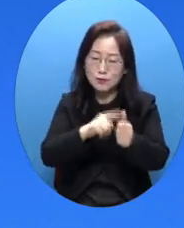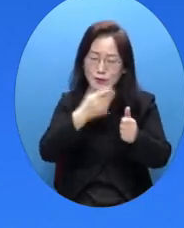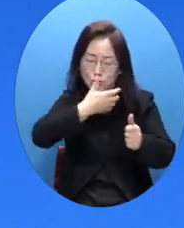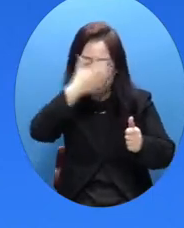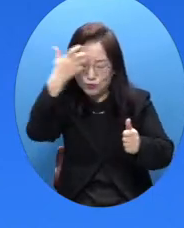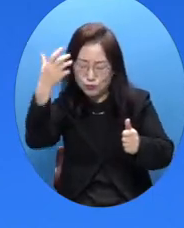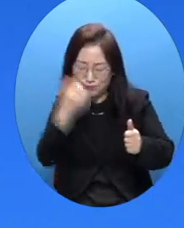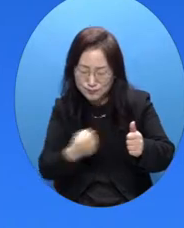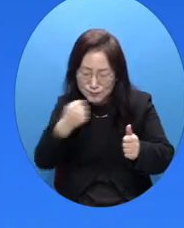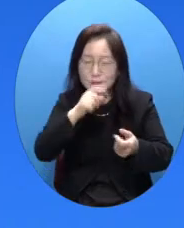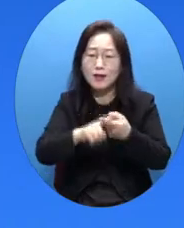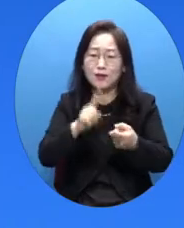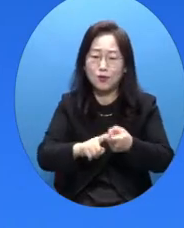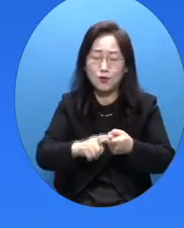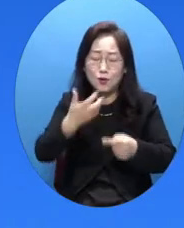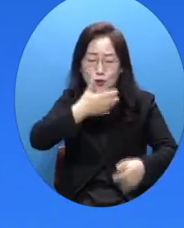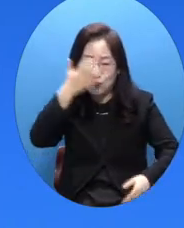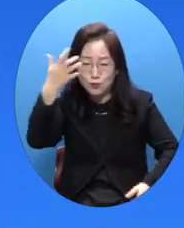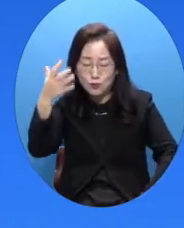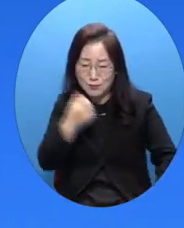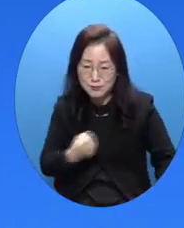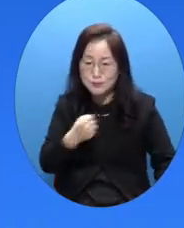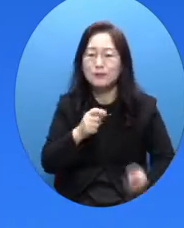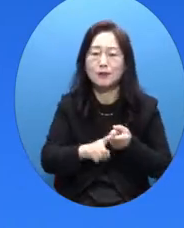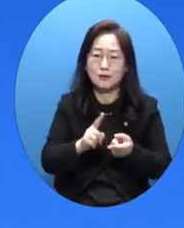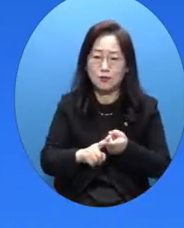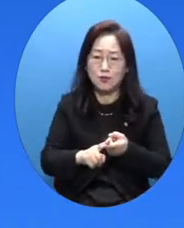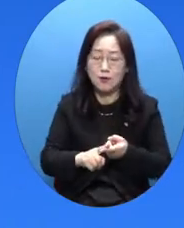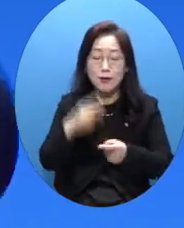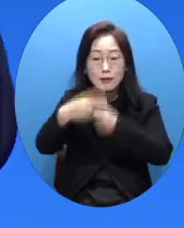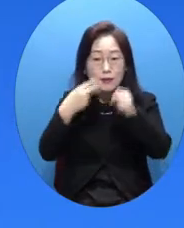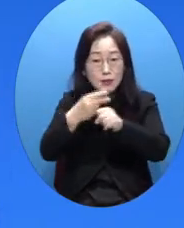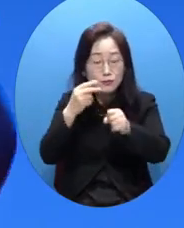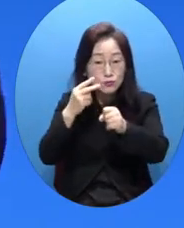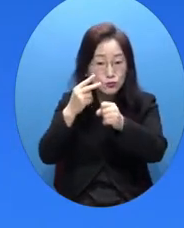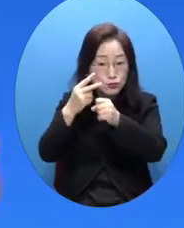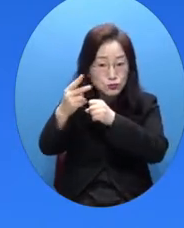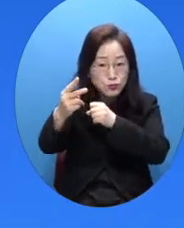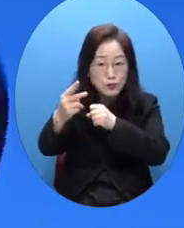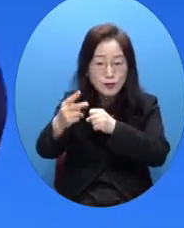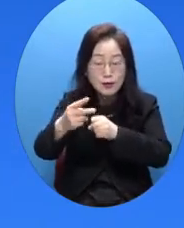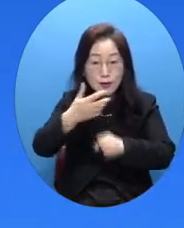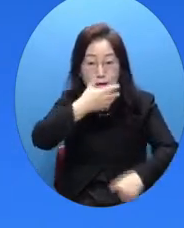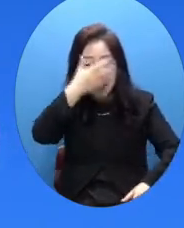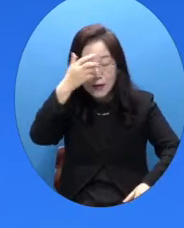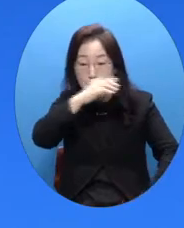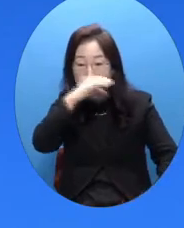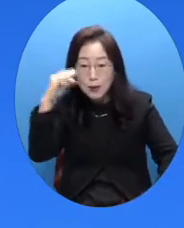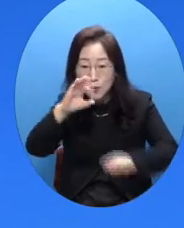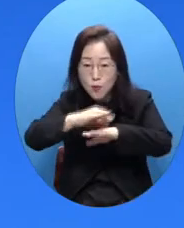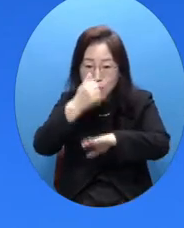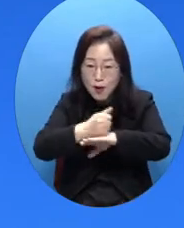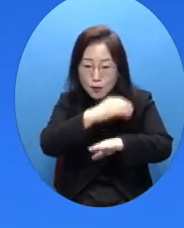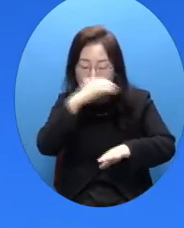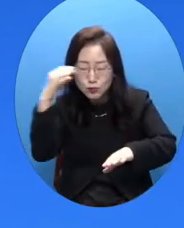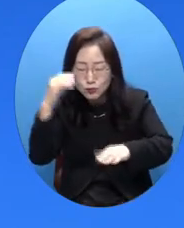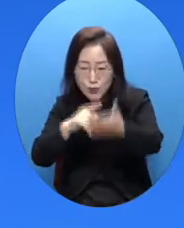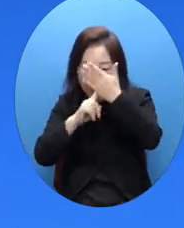but even in the midst of Despair Joseph held onto his dreams two years later